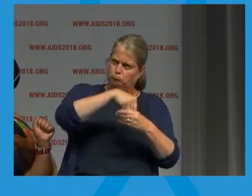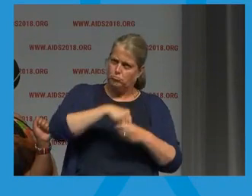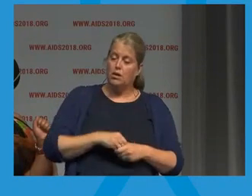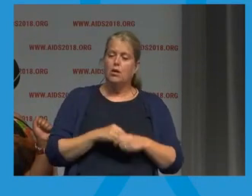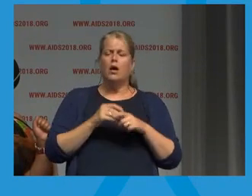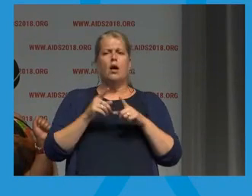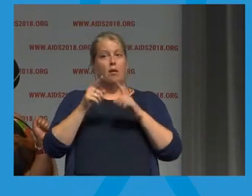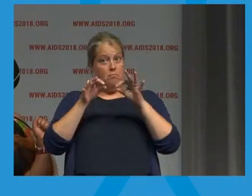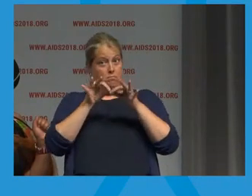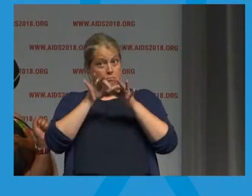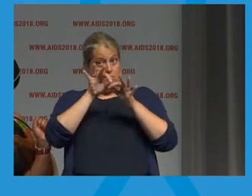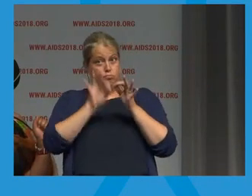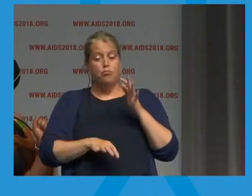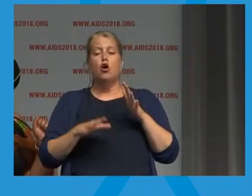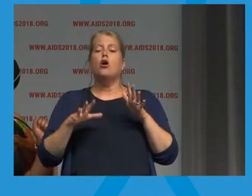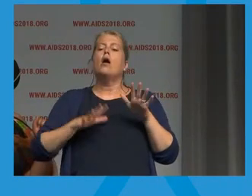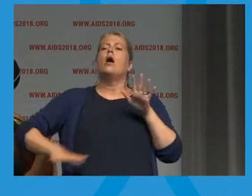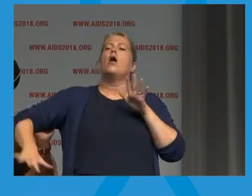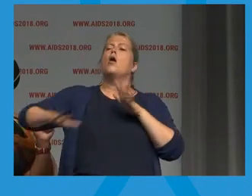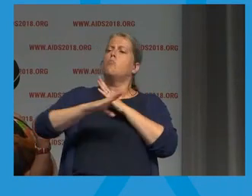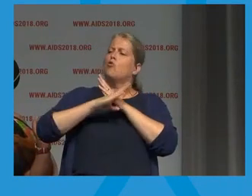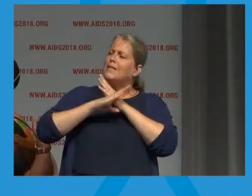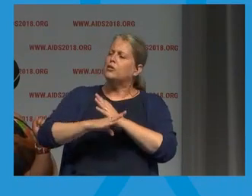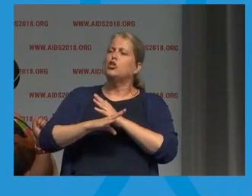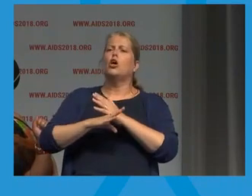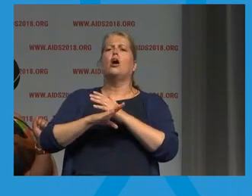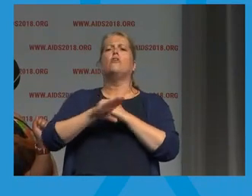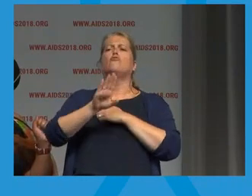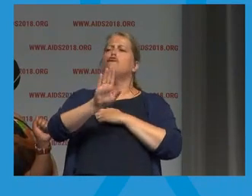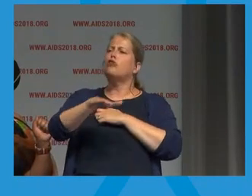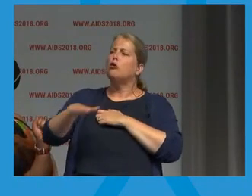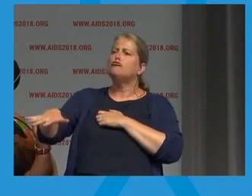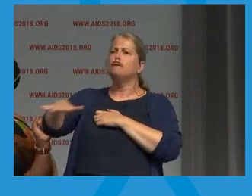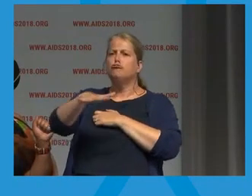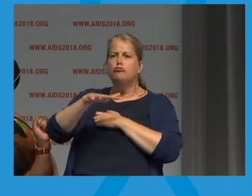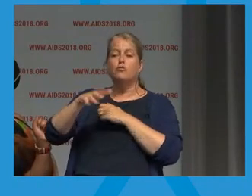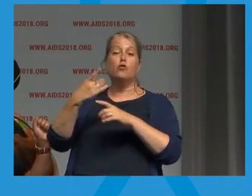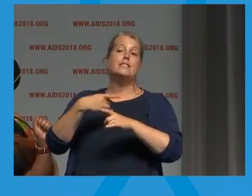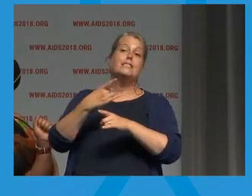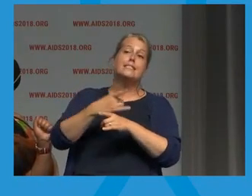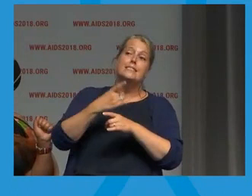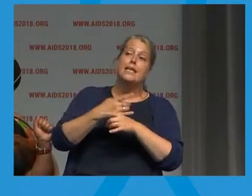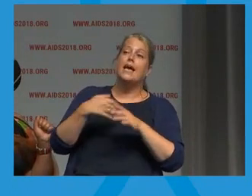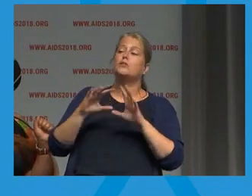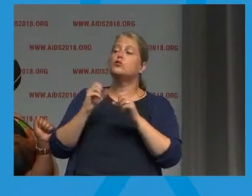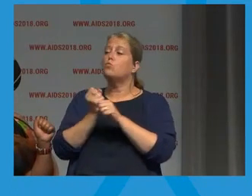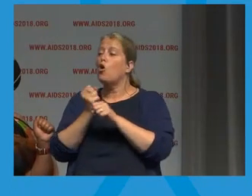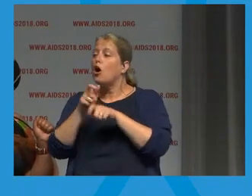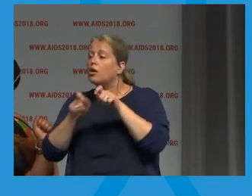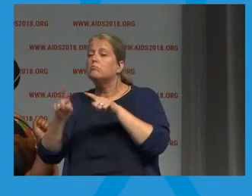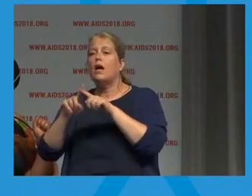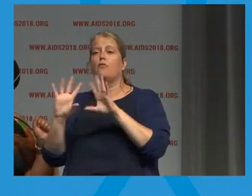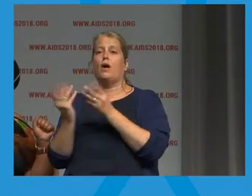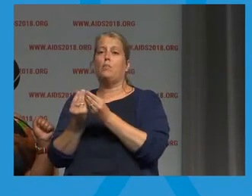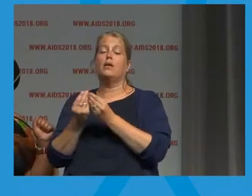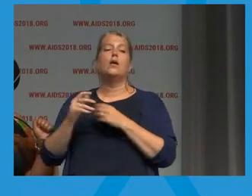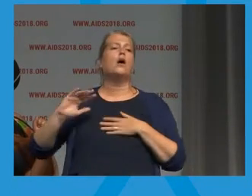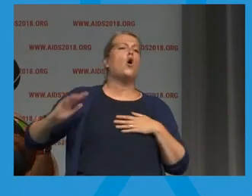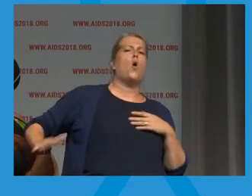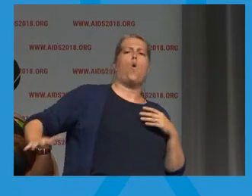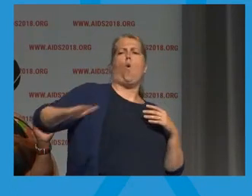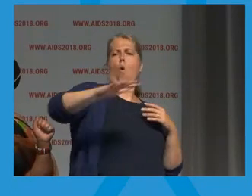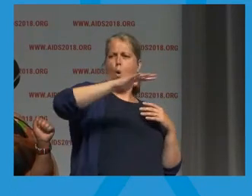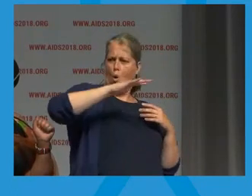social protection and early childhood development for sex workers and their families. Everyone, we must all champion